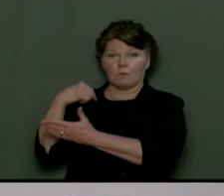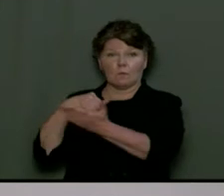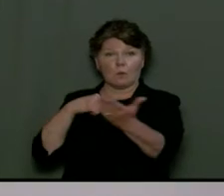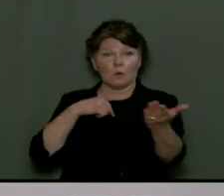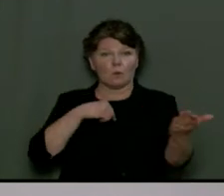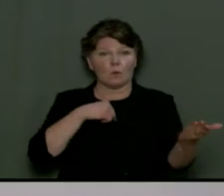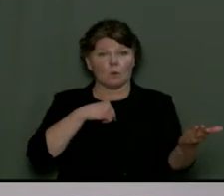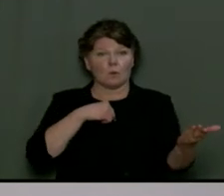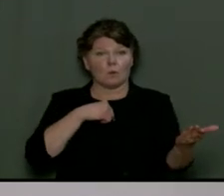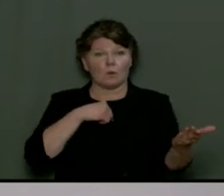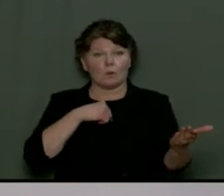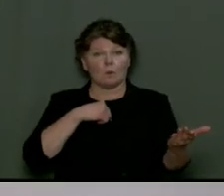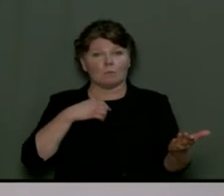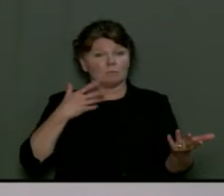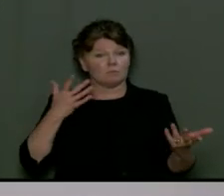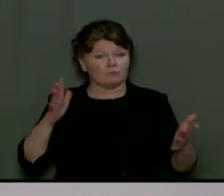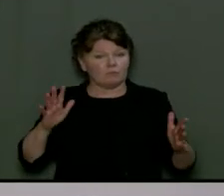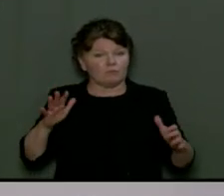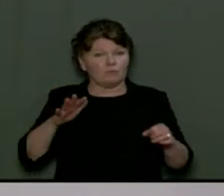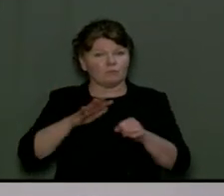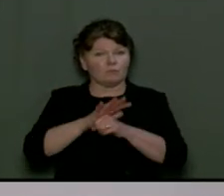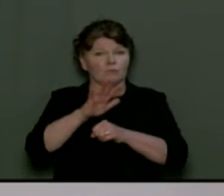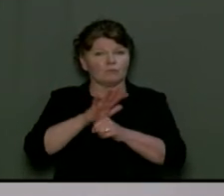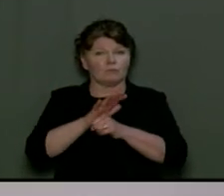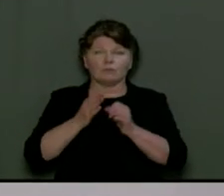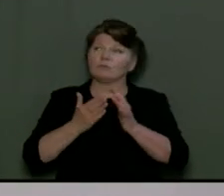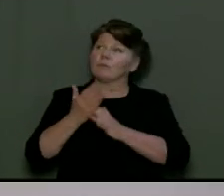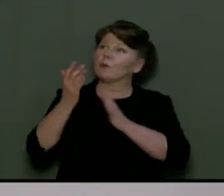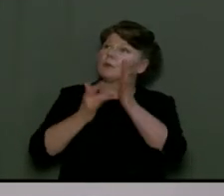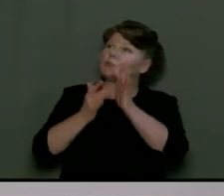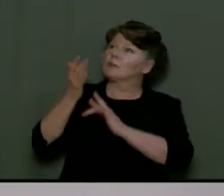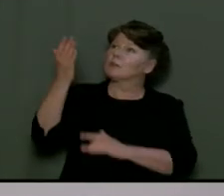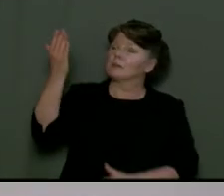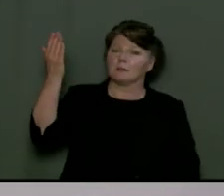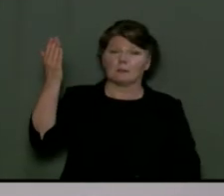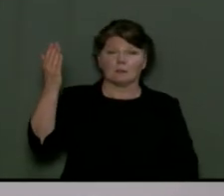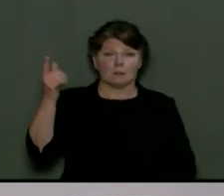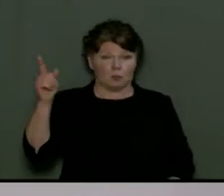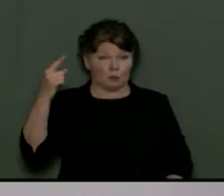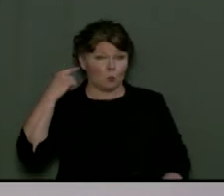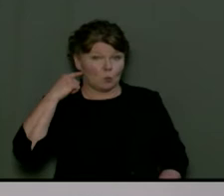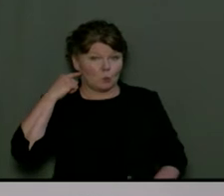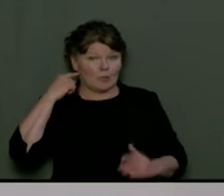You have done enough in Jesus. Did you hear the bell?